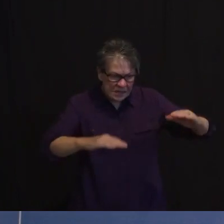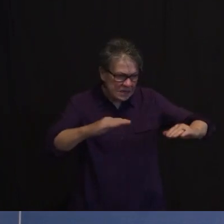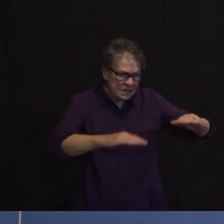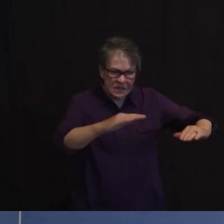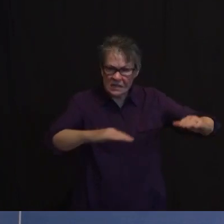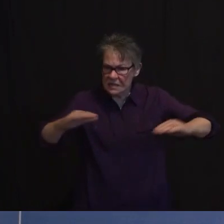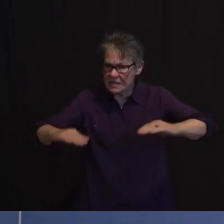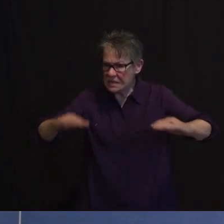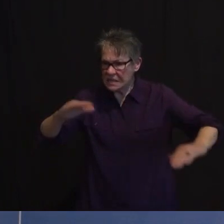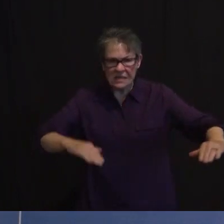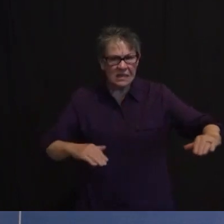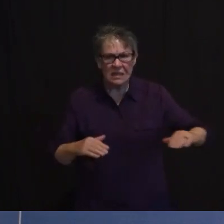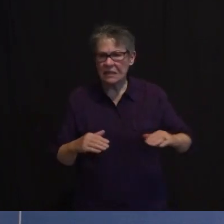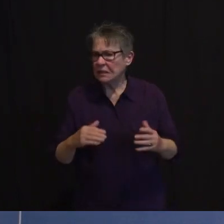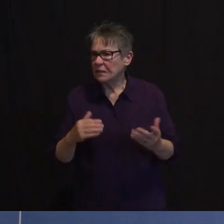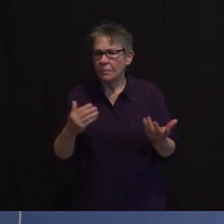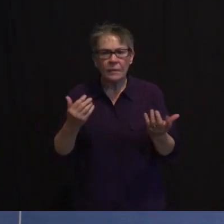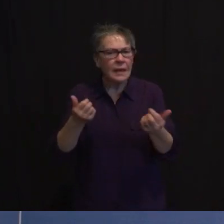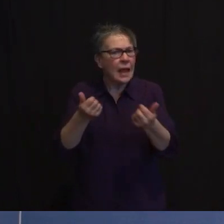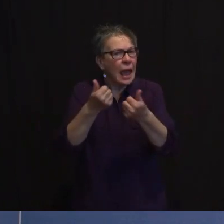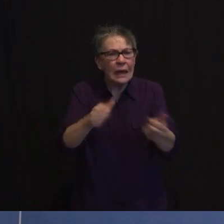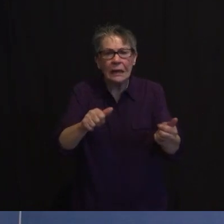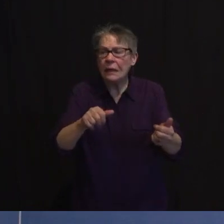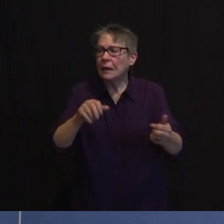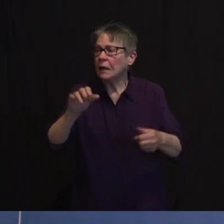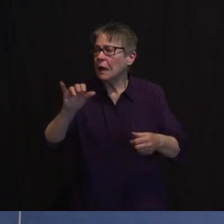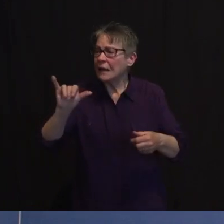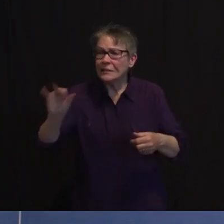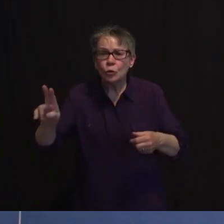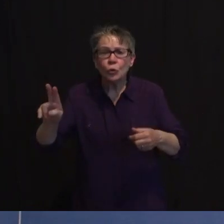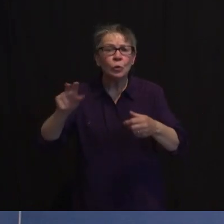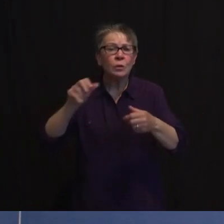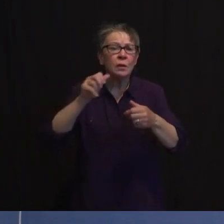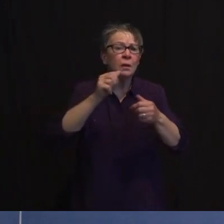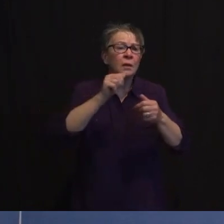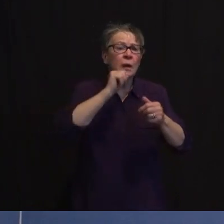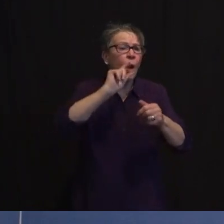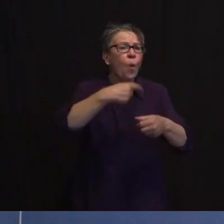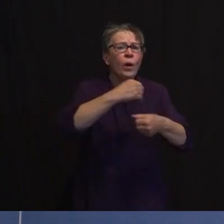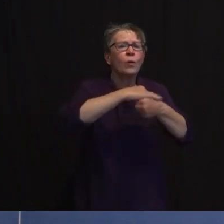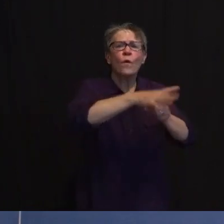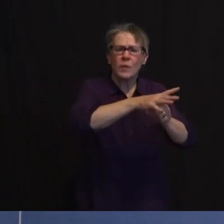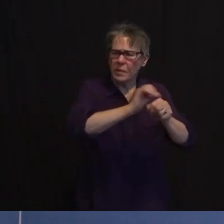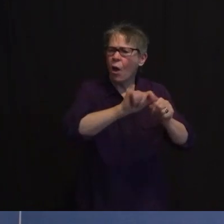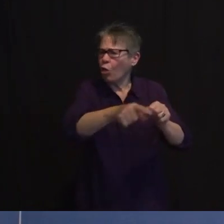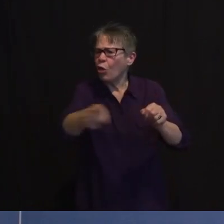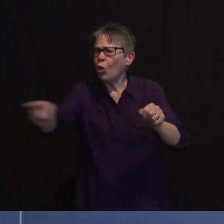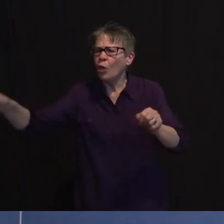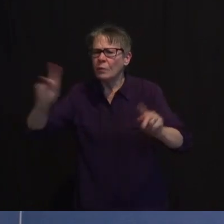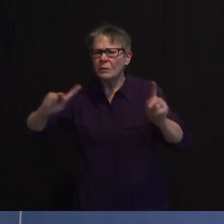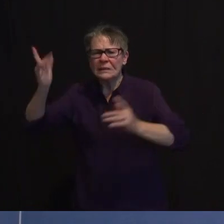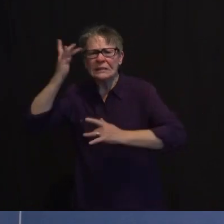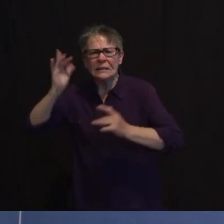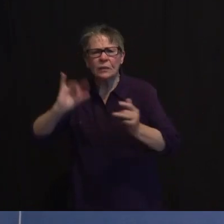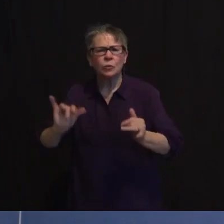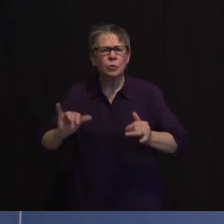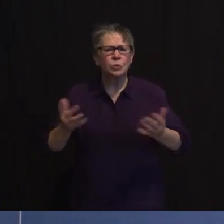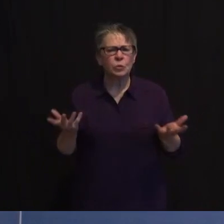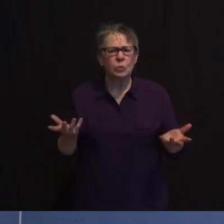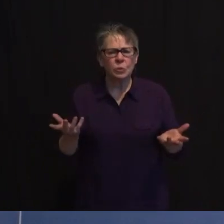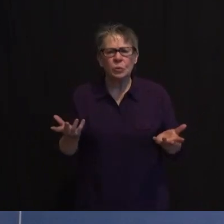exclusion criteria based on age, disability, or other factors. The